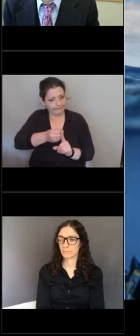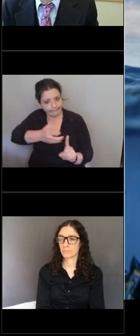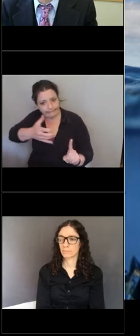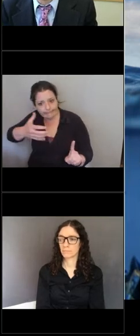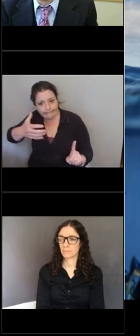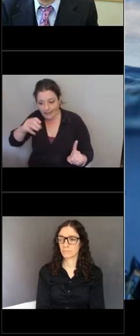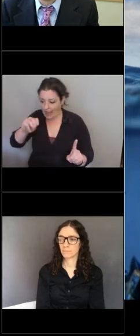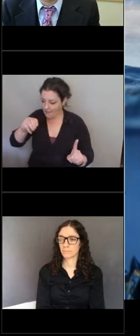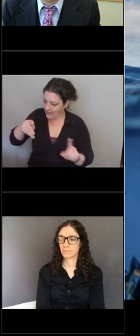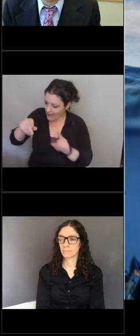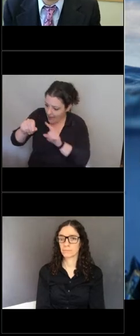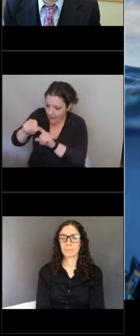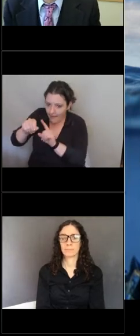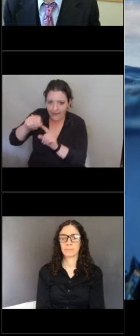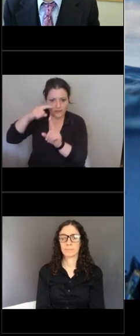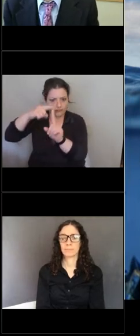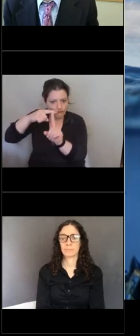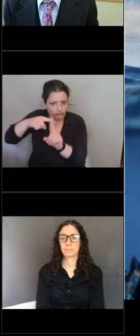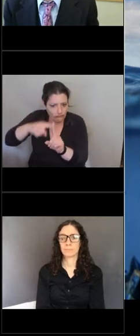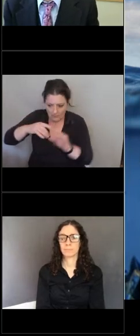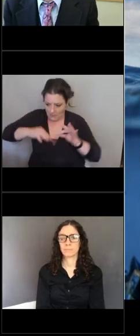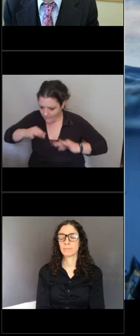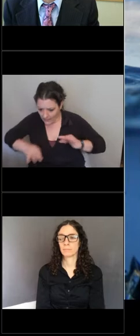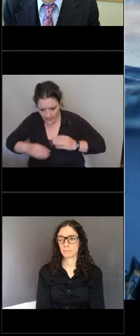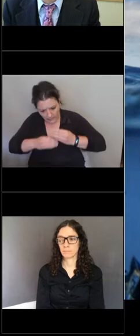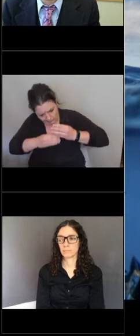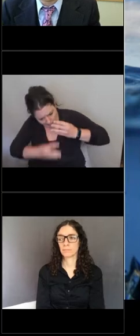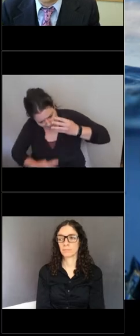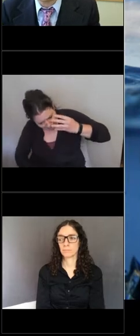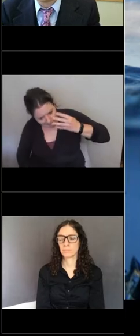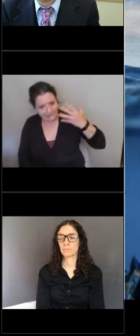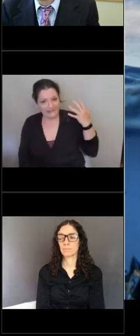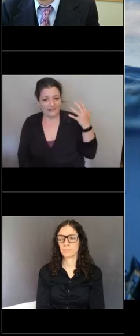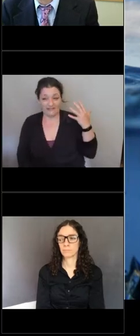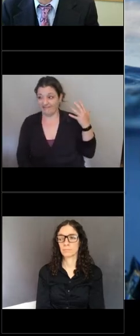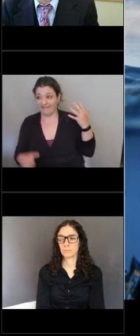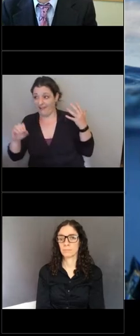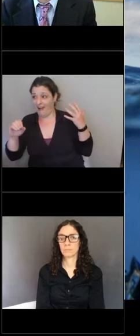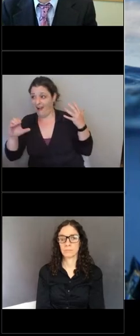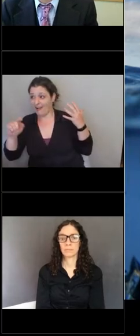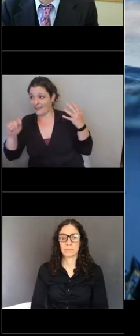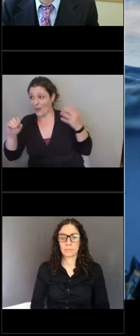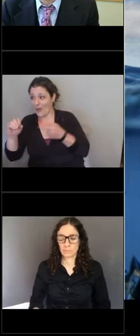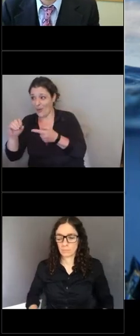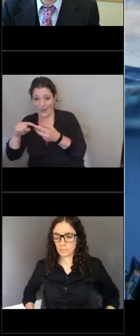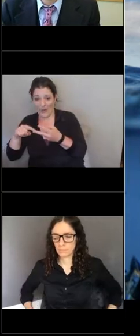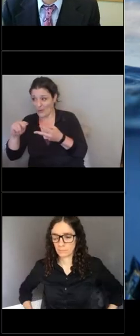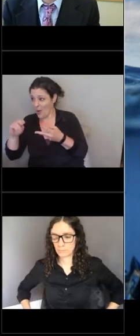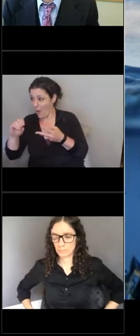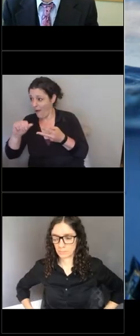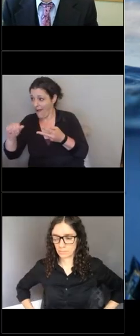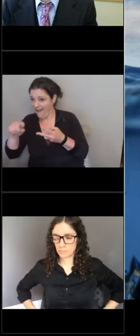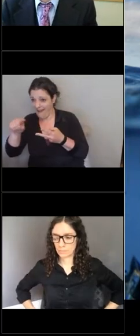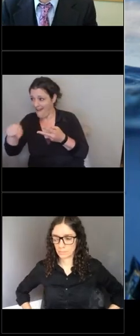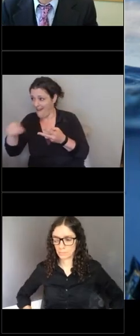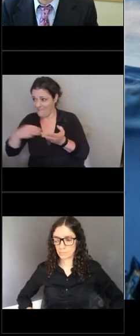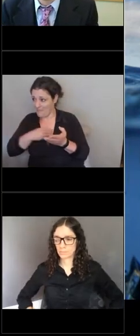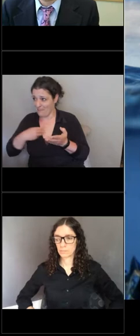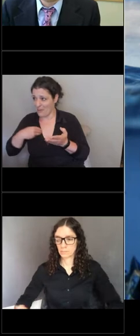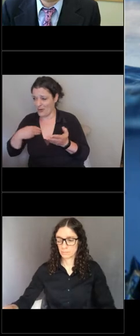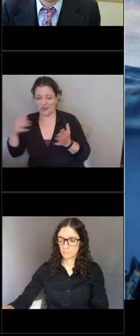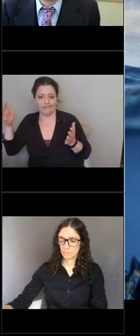is a webinar put on by Octo and NOAA, I feel that most likely I'll be preaching to the choir, and that most members here are aware of the importance that